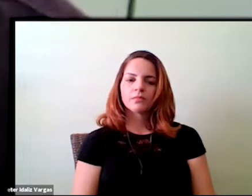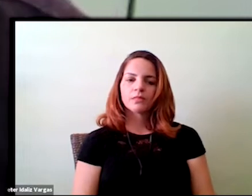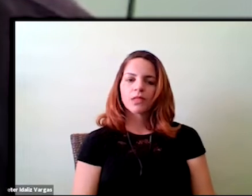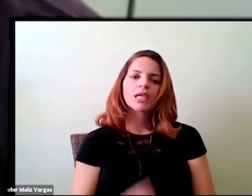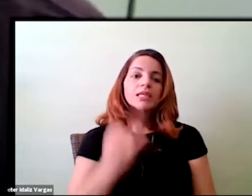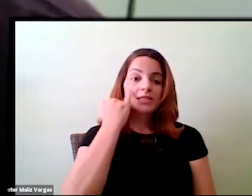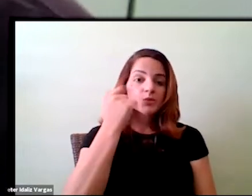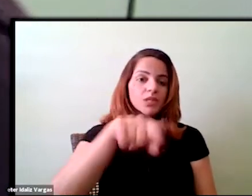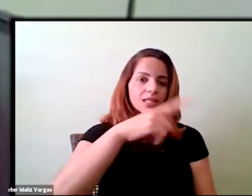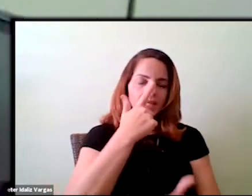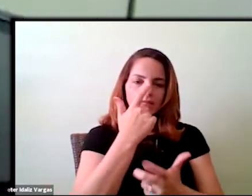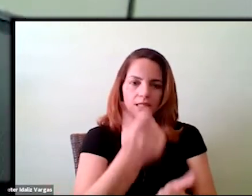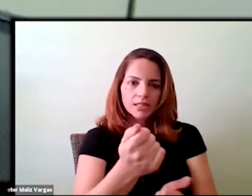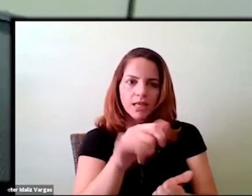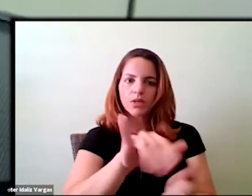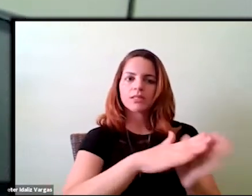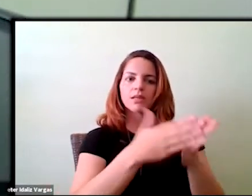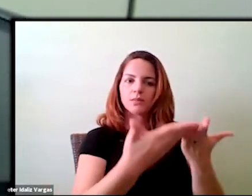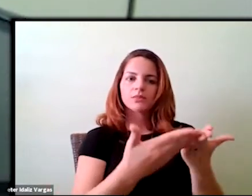Centro has you covered.